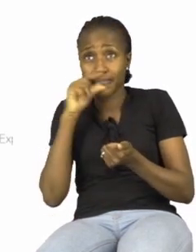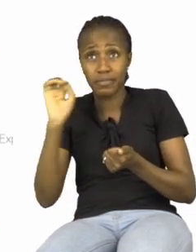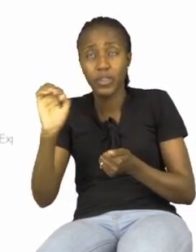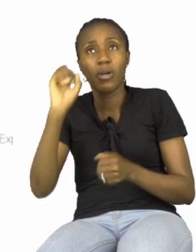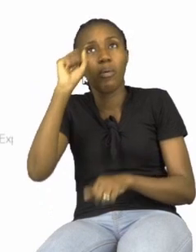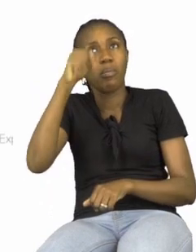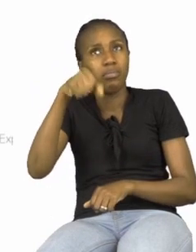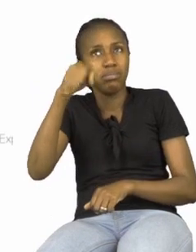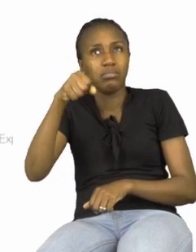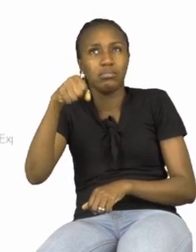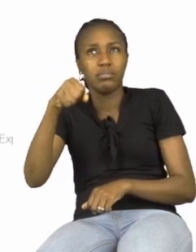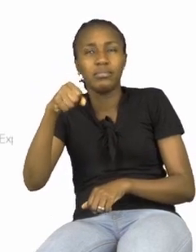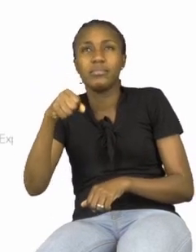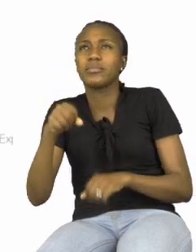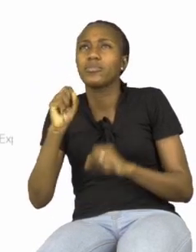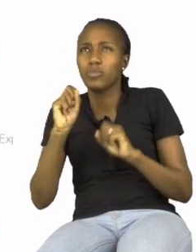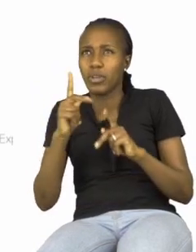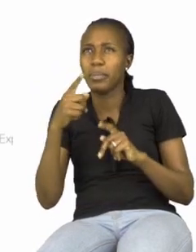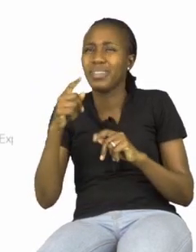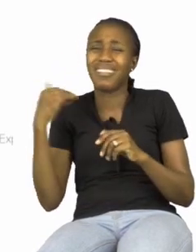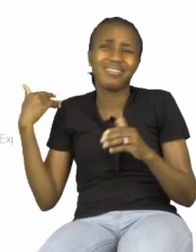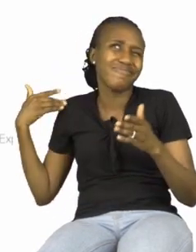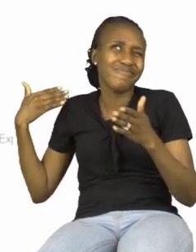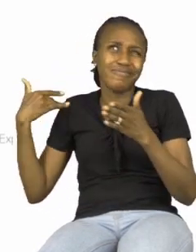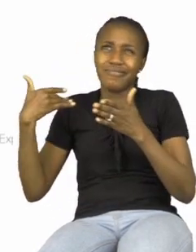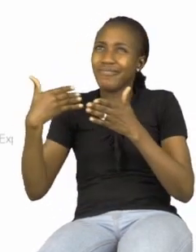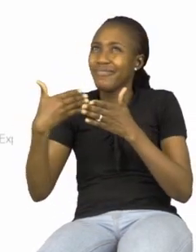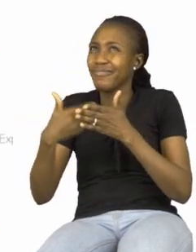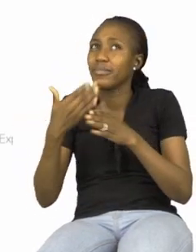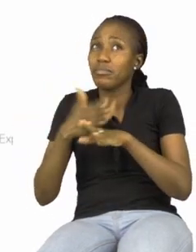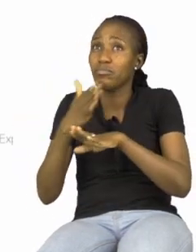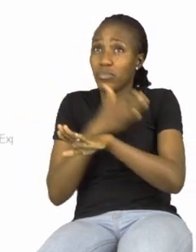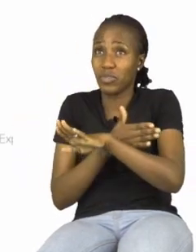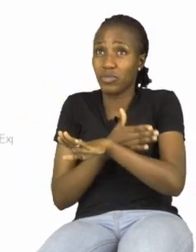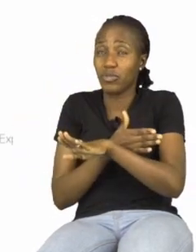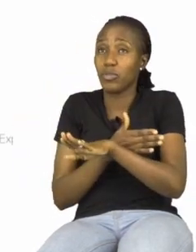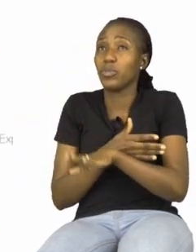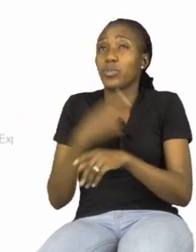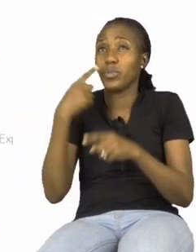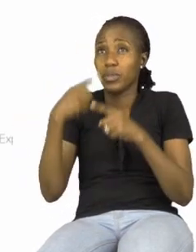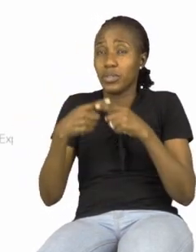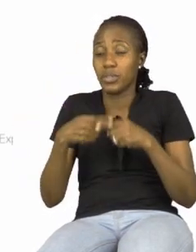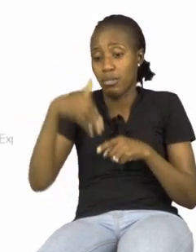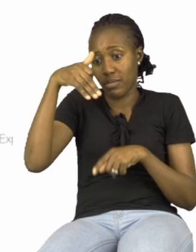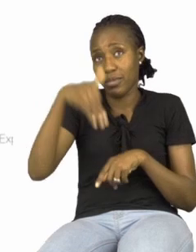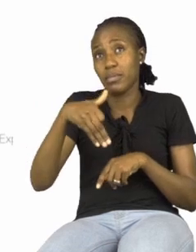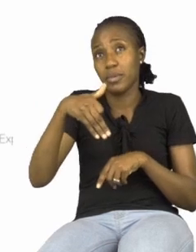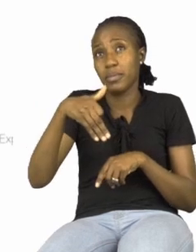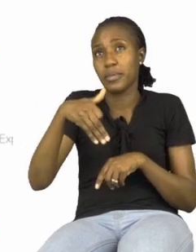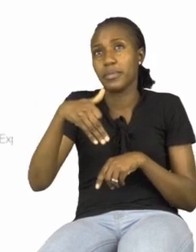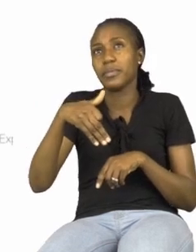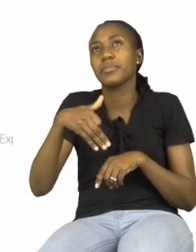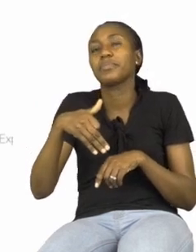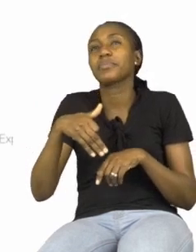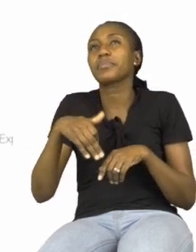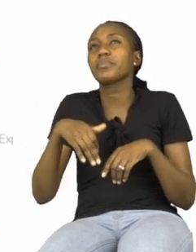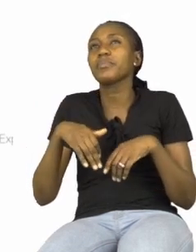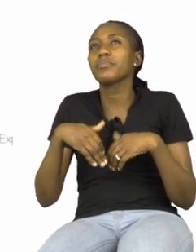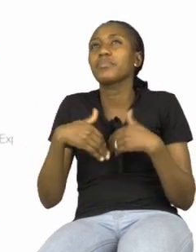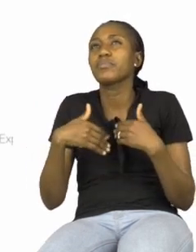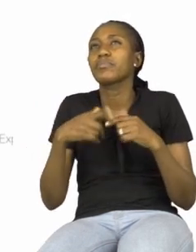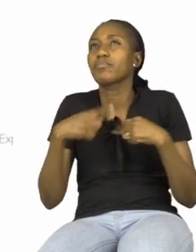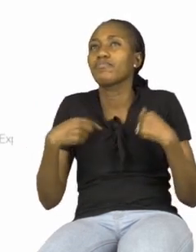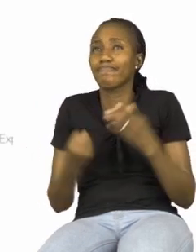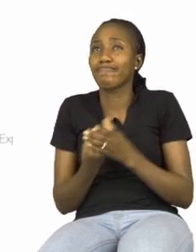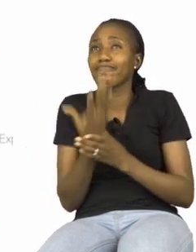still in the olden days before we were called Namibia. So we were established